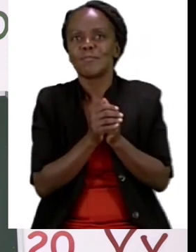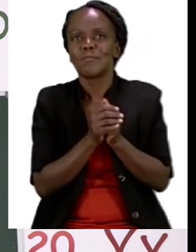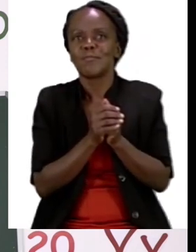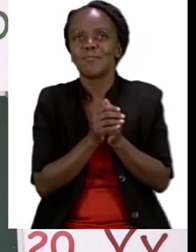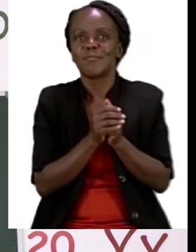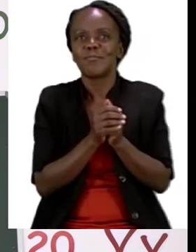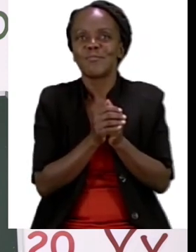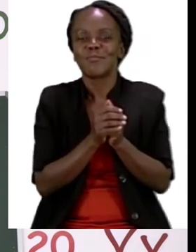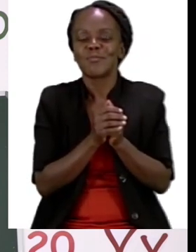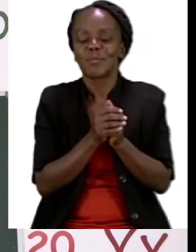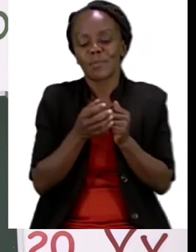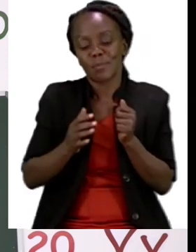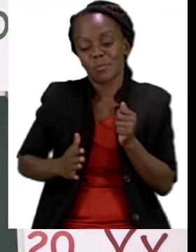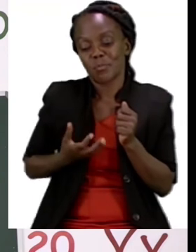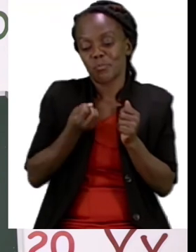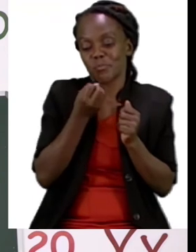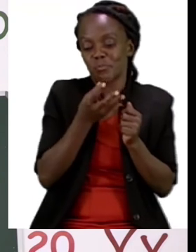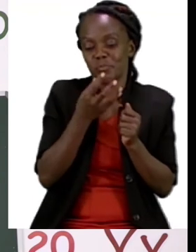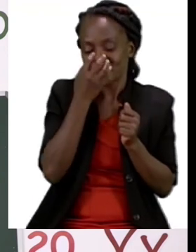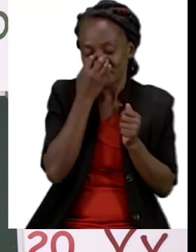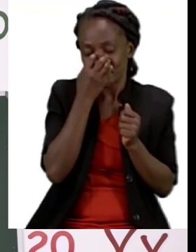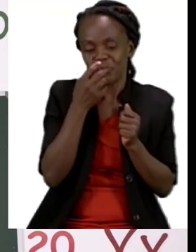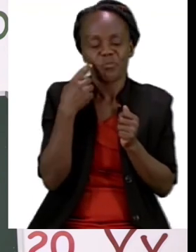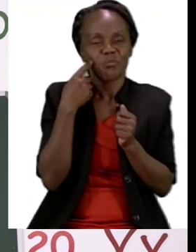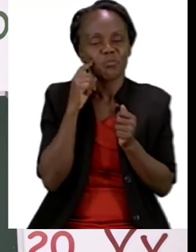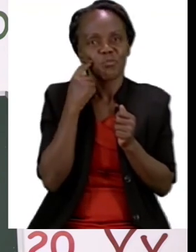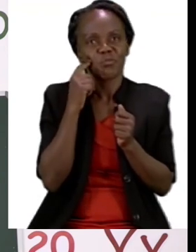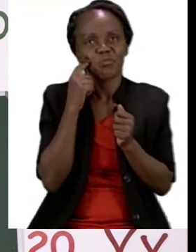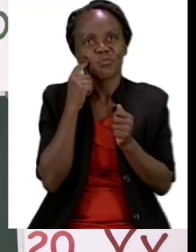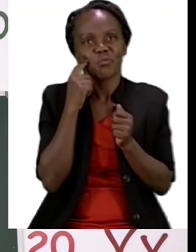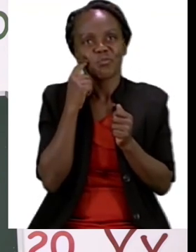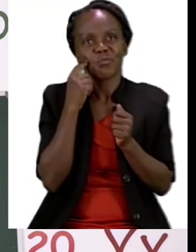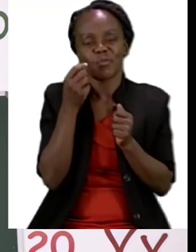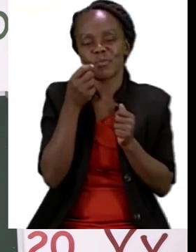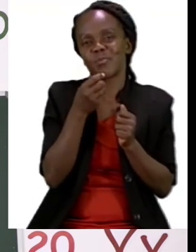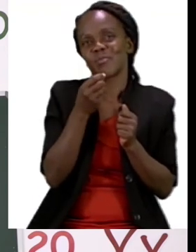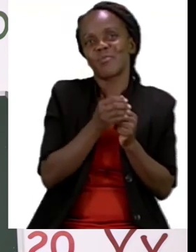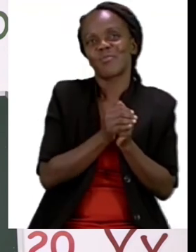the sweet, didn't you? Okay, would you like one? There we go, and oop!